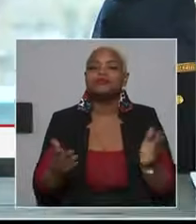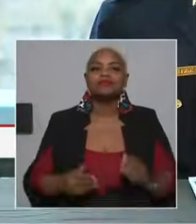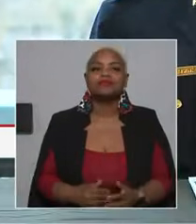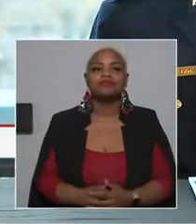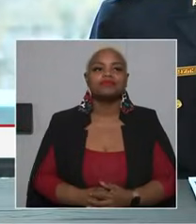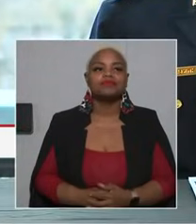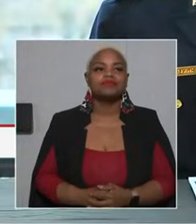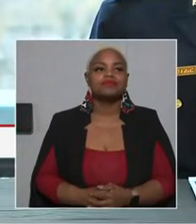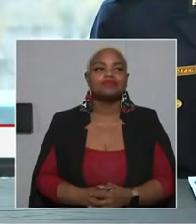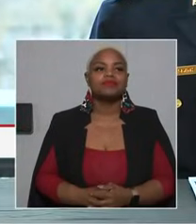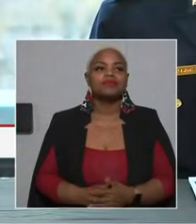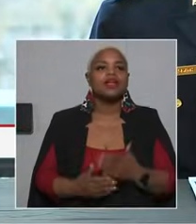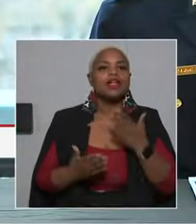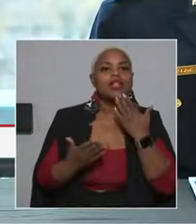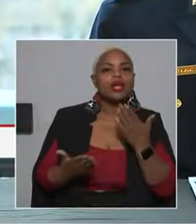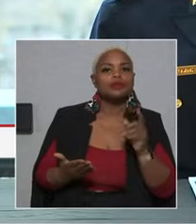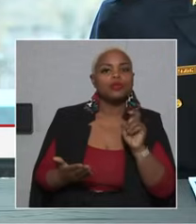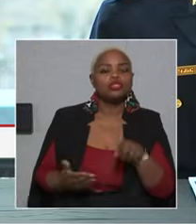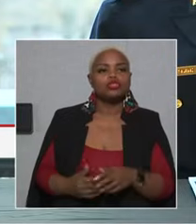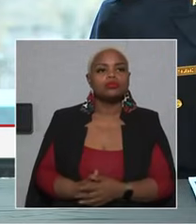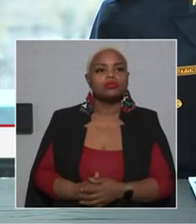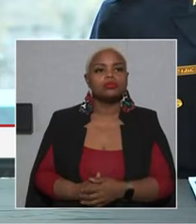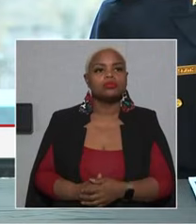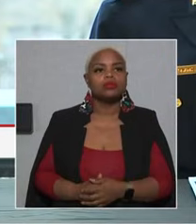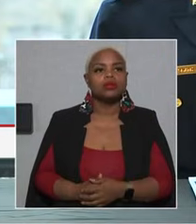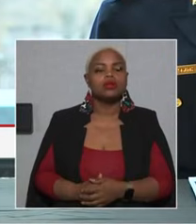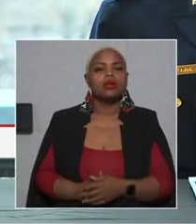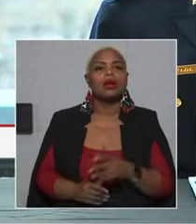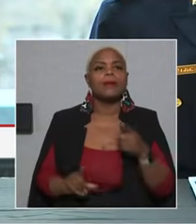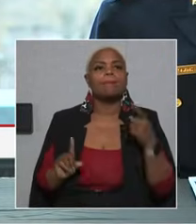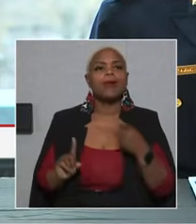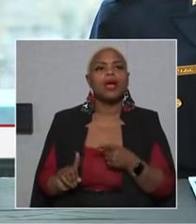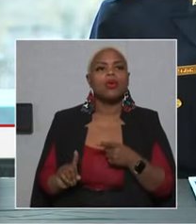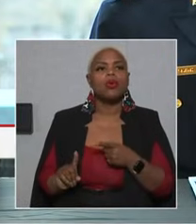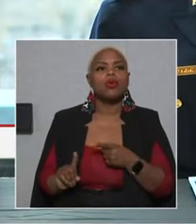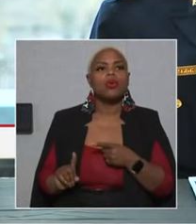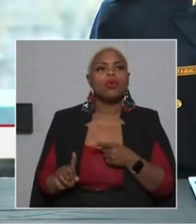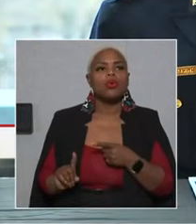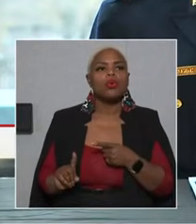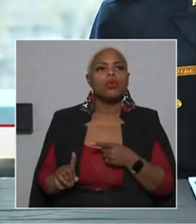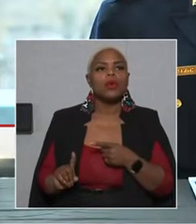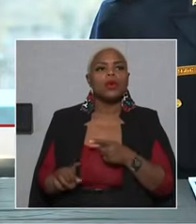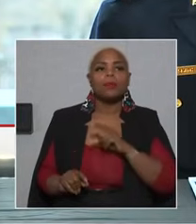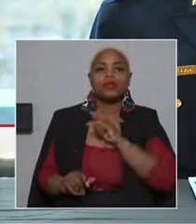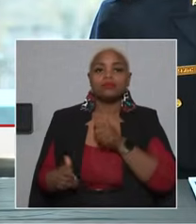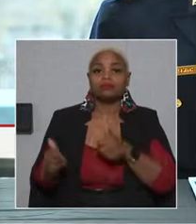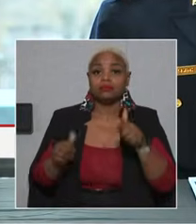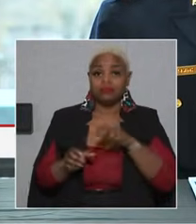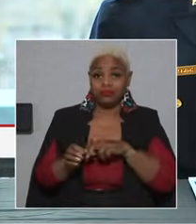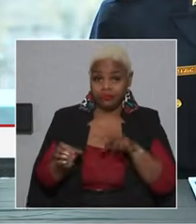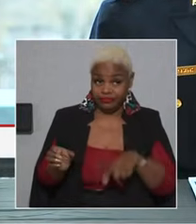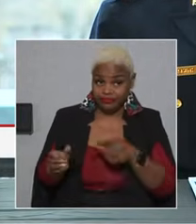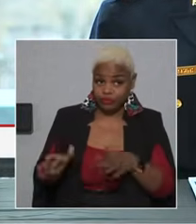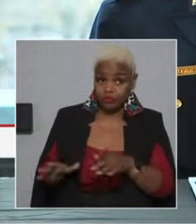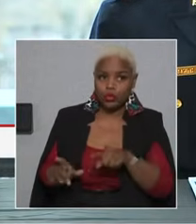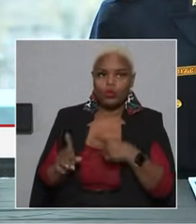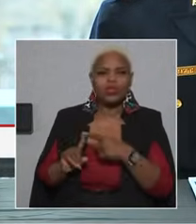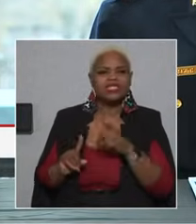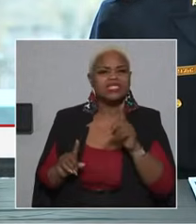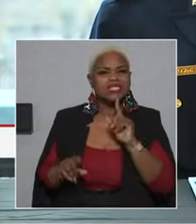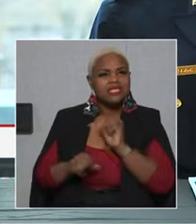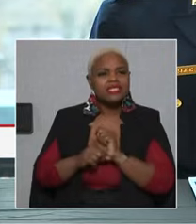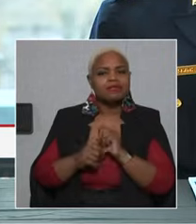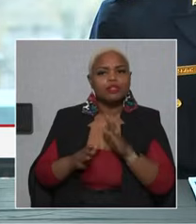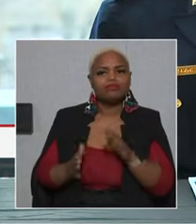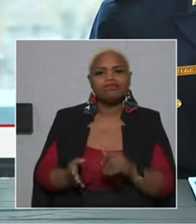about G-Smith's resignation. When did she submit the letter of resignation to you, and what was that conversation? I mean, was this